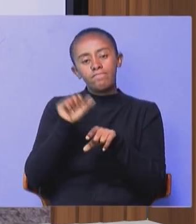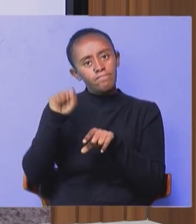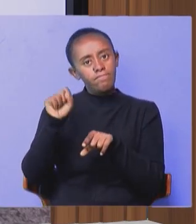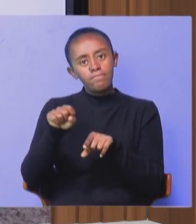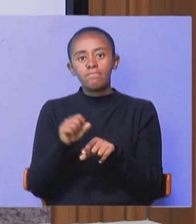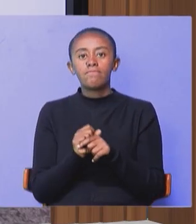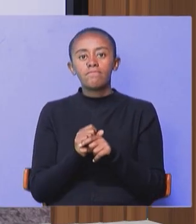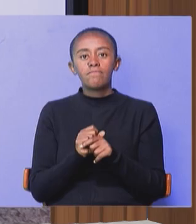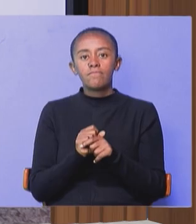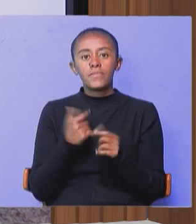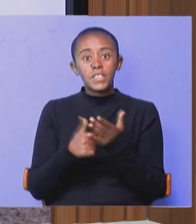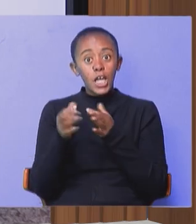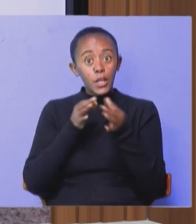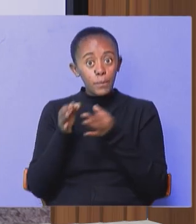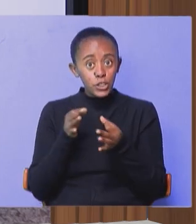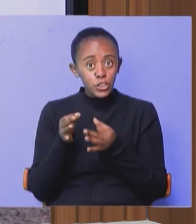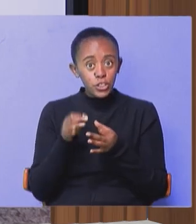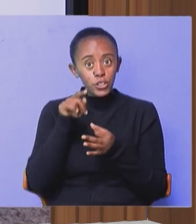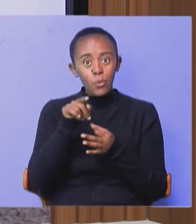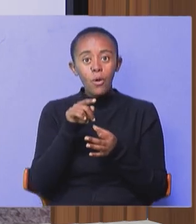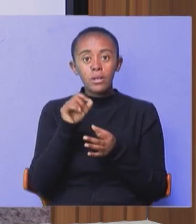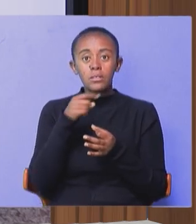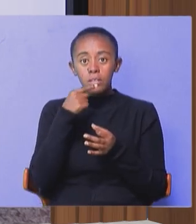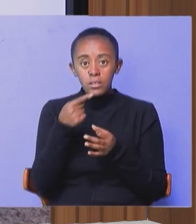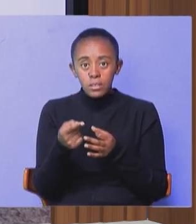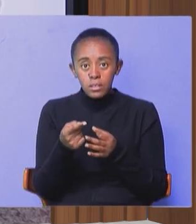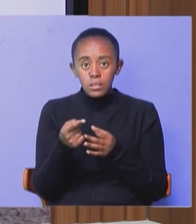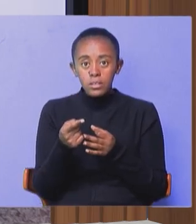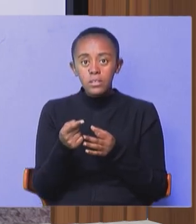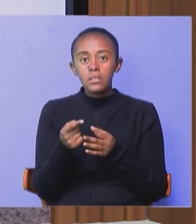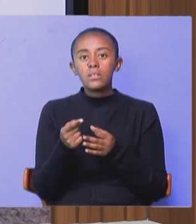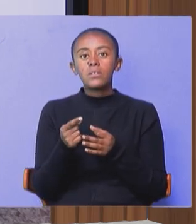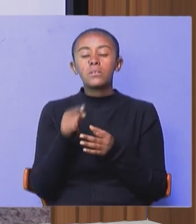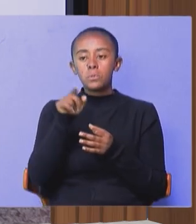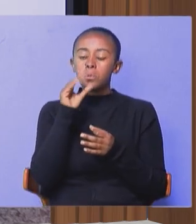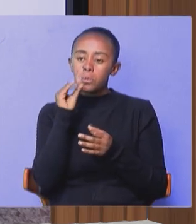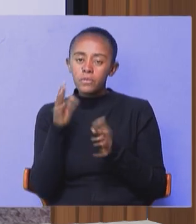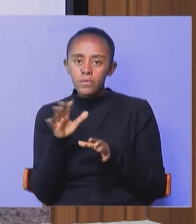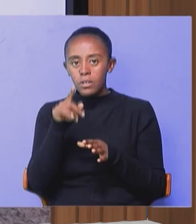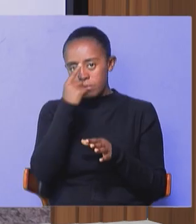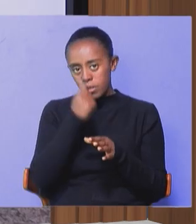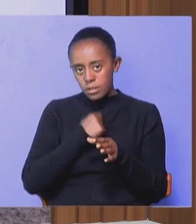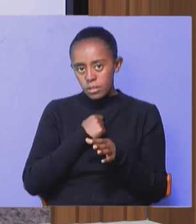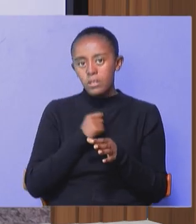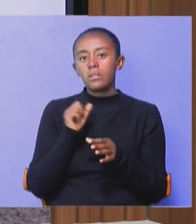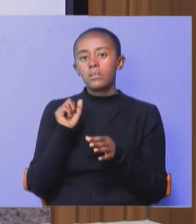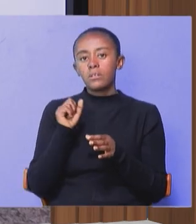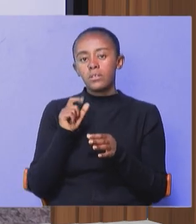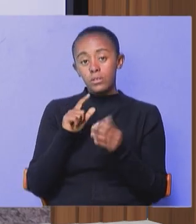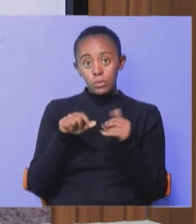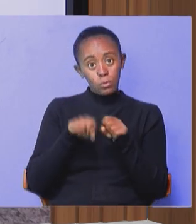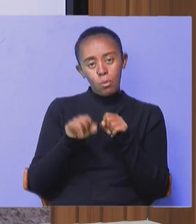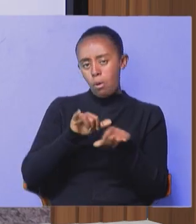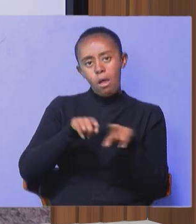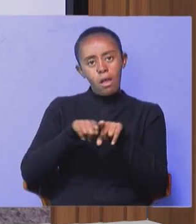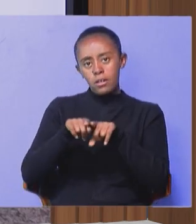this common expression, you are saying what you have said so far, I believe in it as well, so I agree